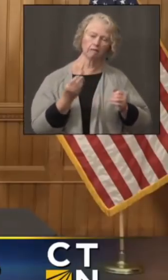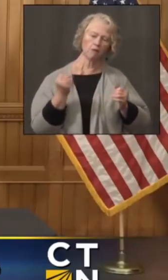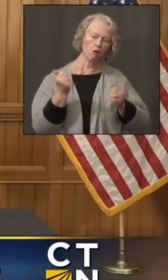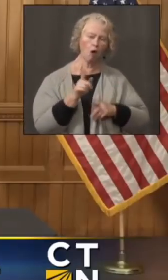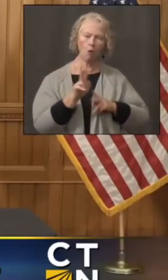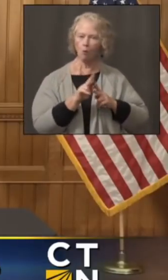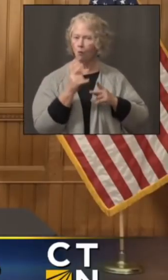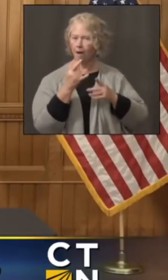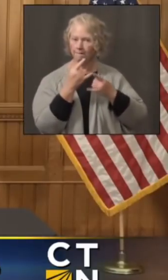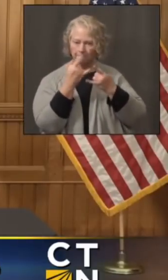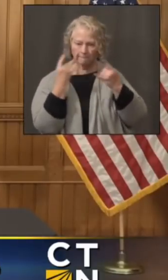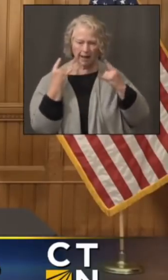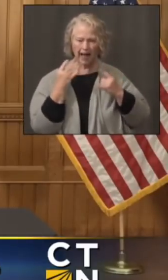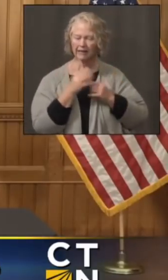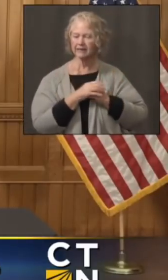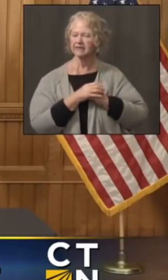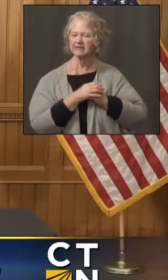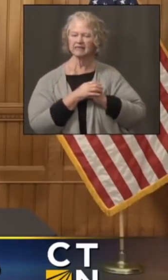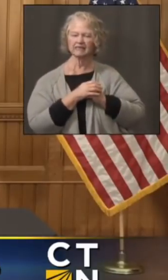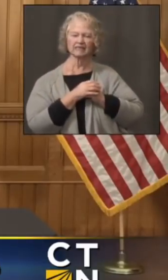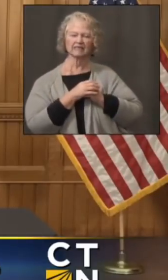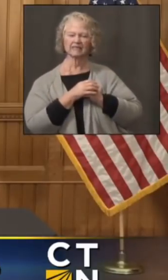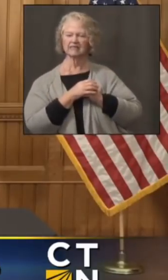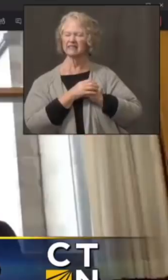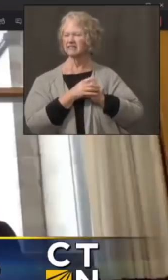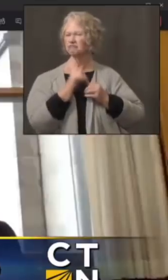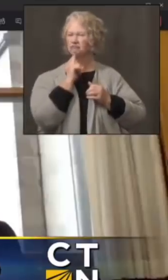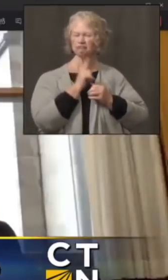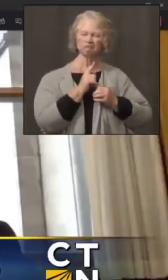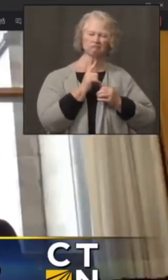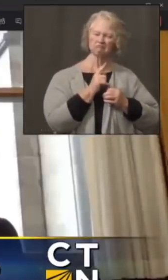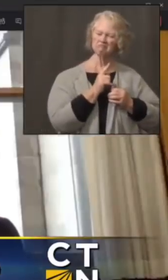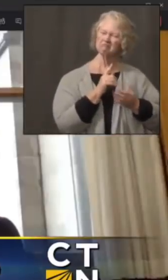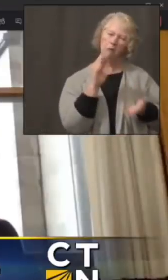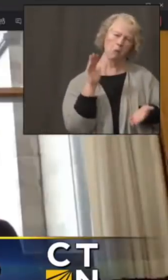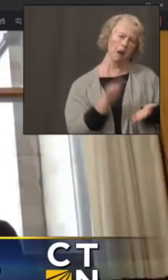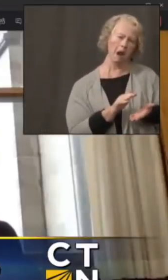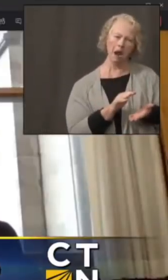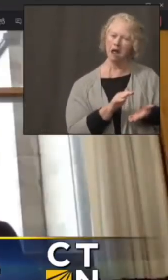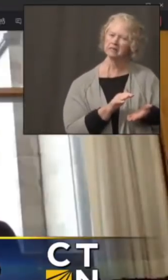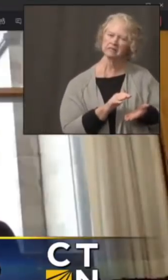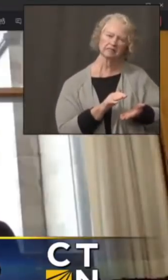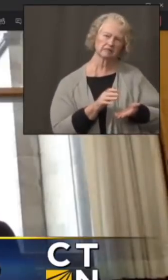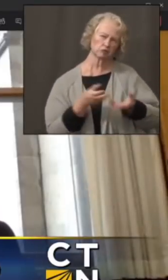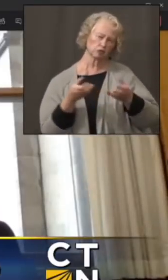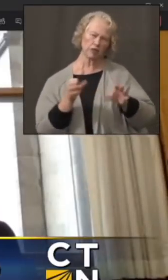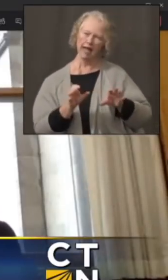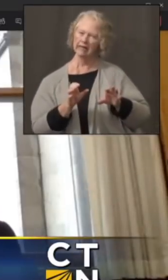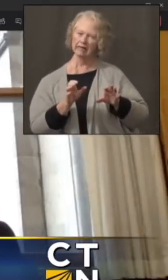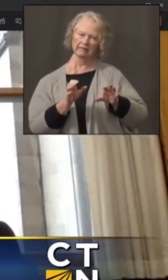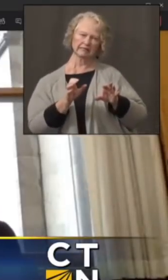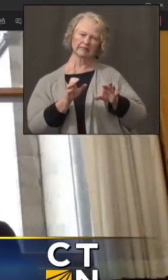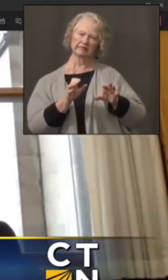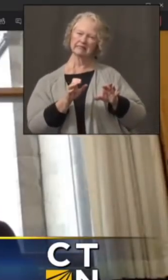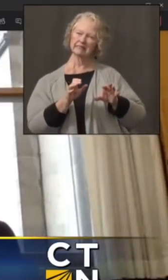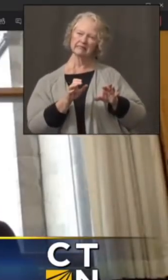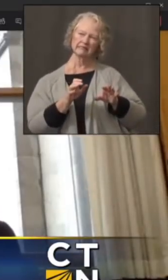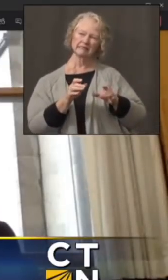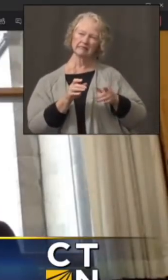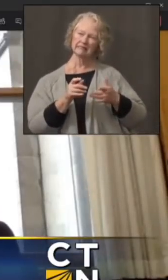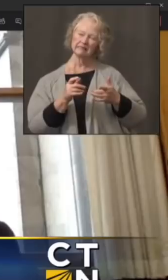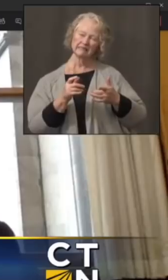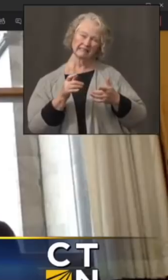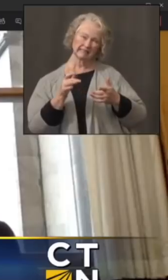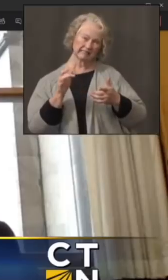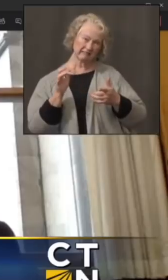And there's very few examples that have been documented of that. The combination of those two things and with social distancing